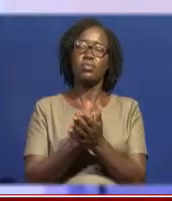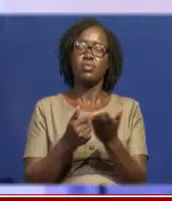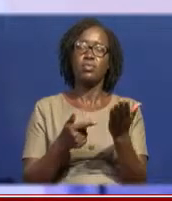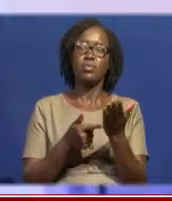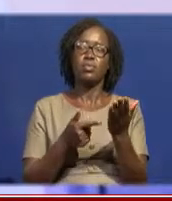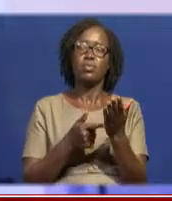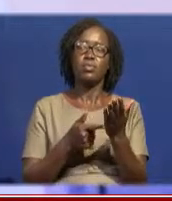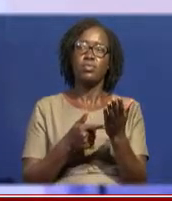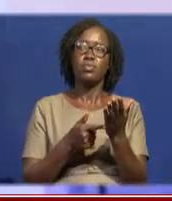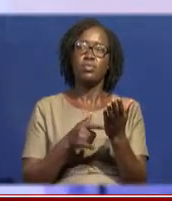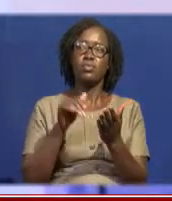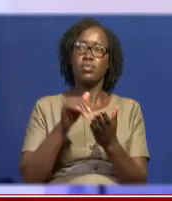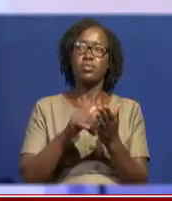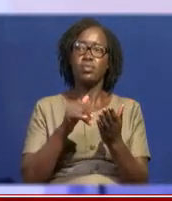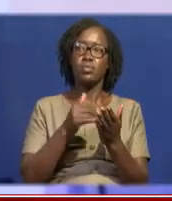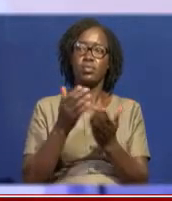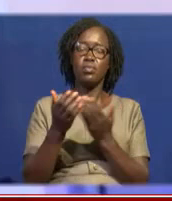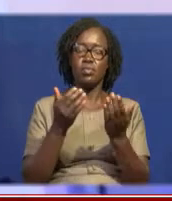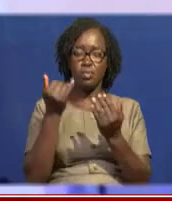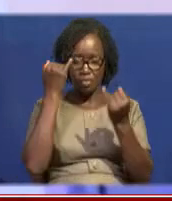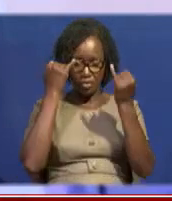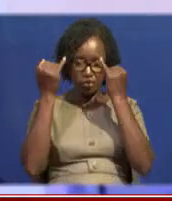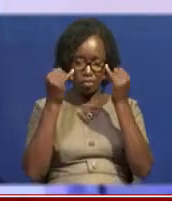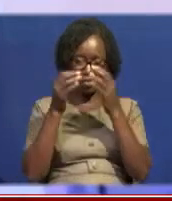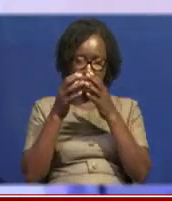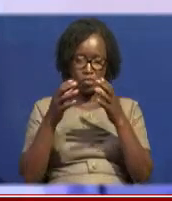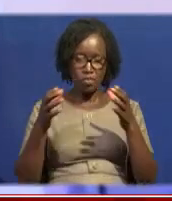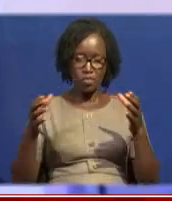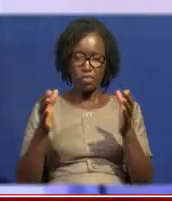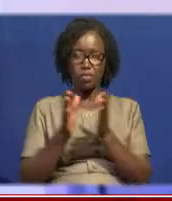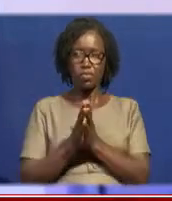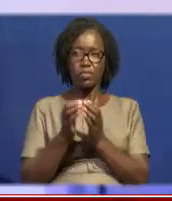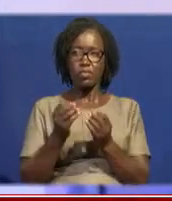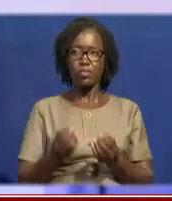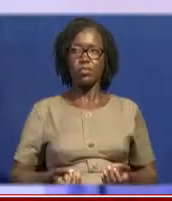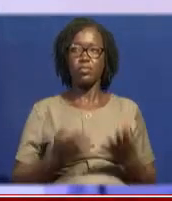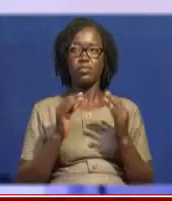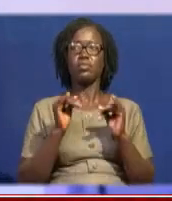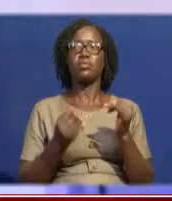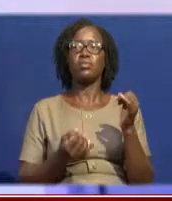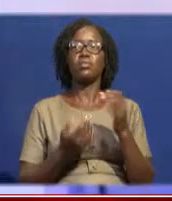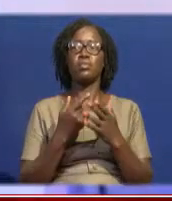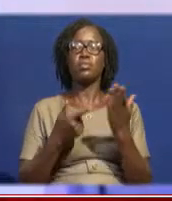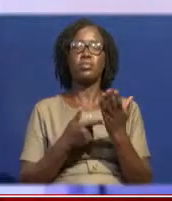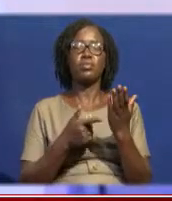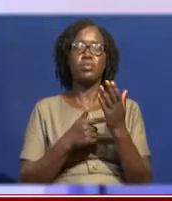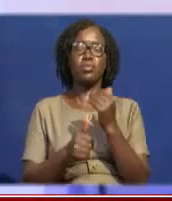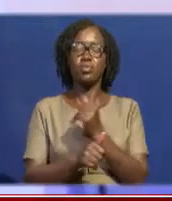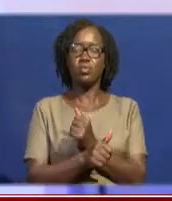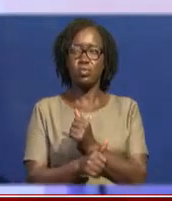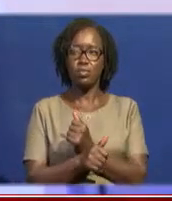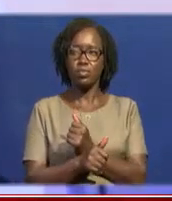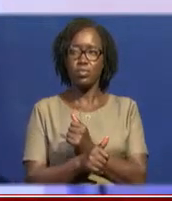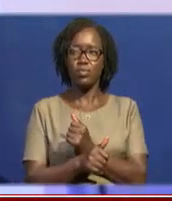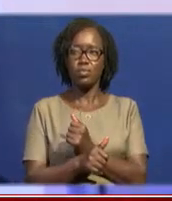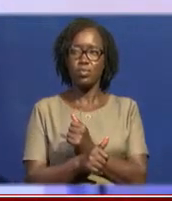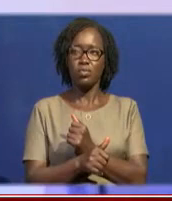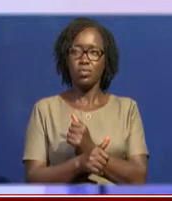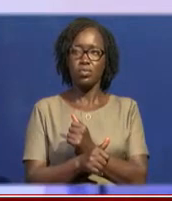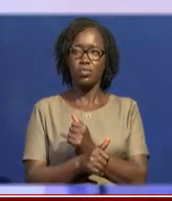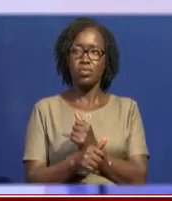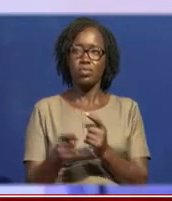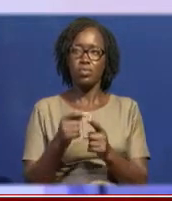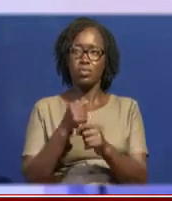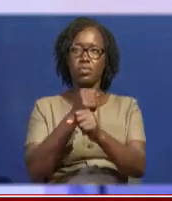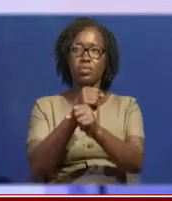technologies that drive business innovation and growth, we are increasingly getting exposed to new and emerging technology threats. As such, we